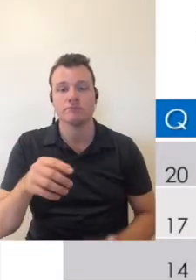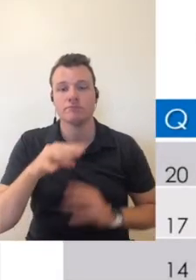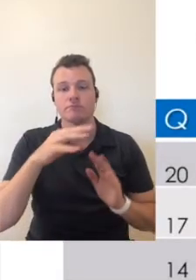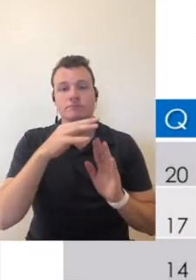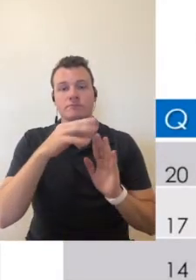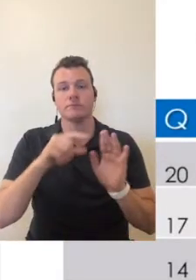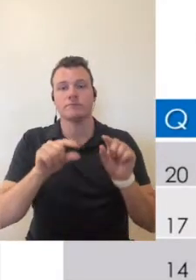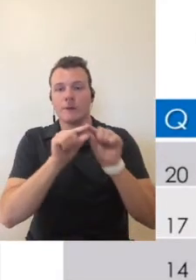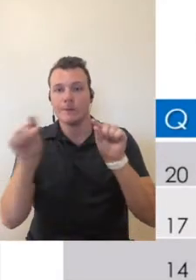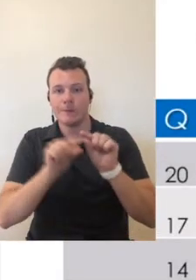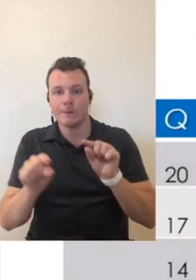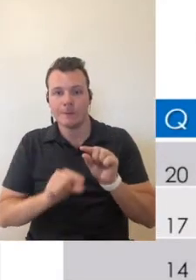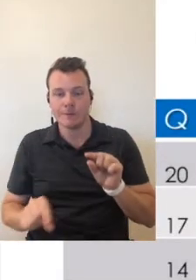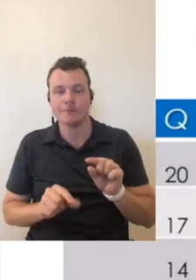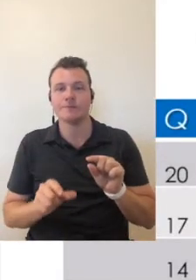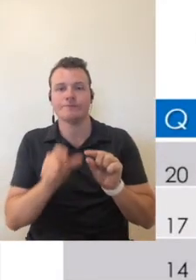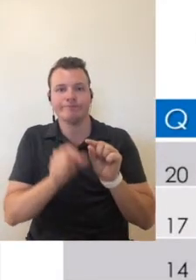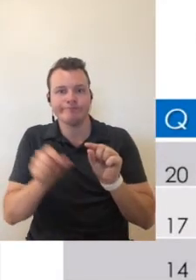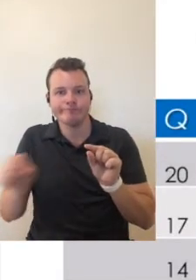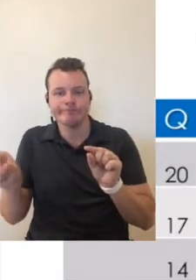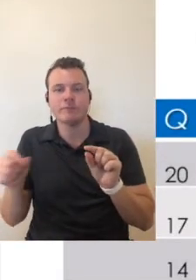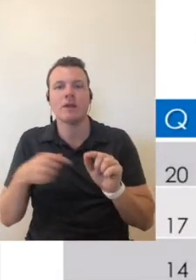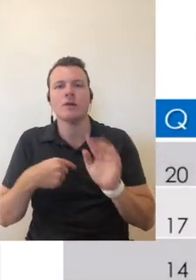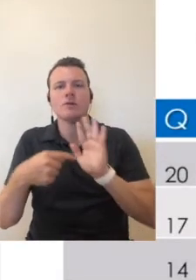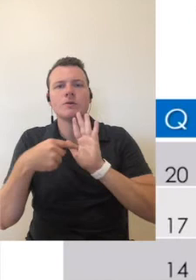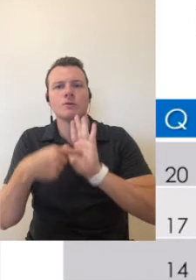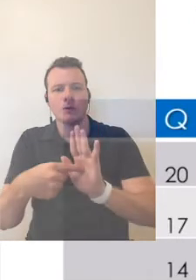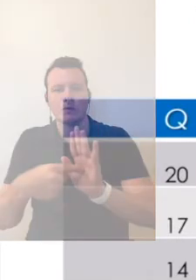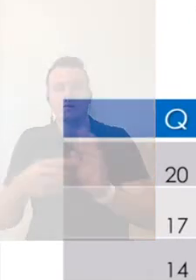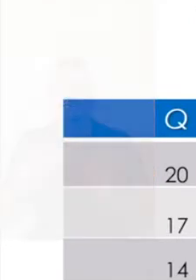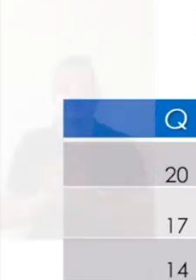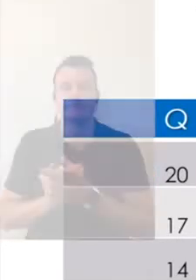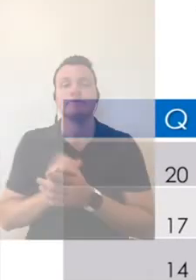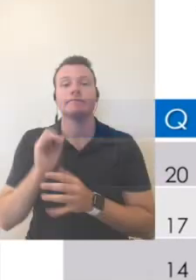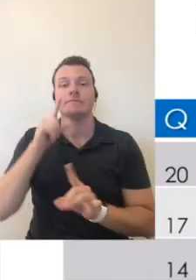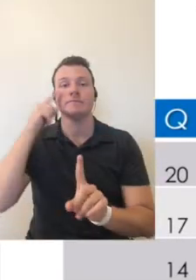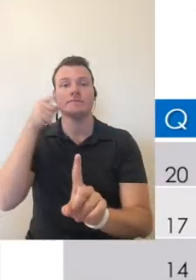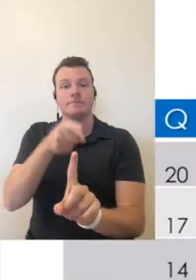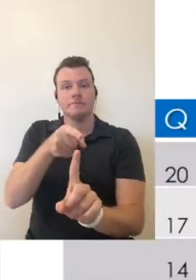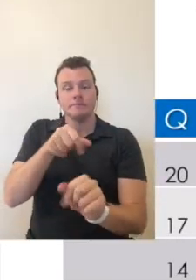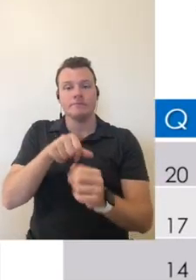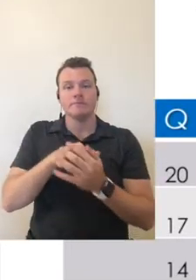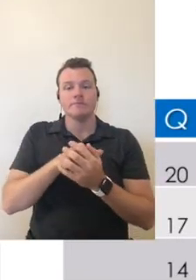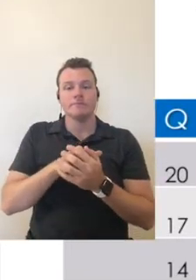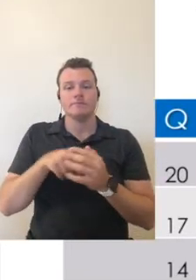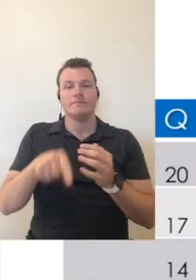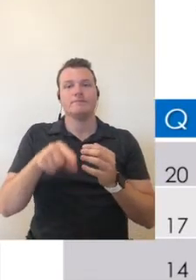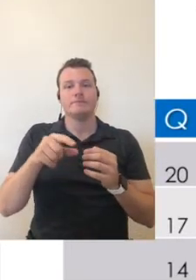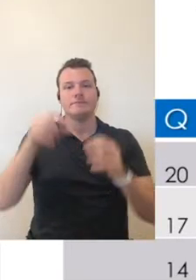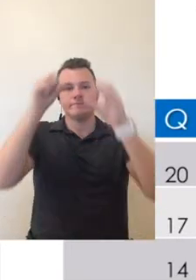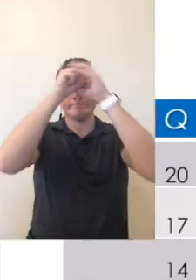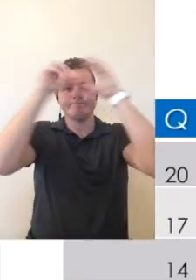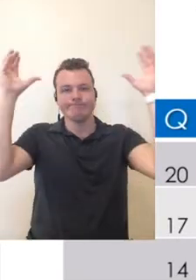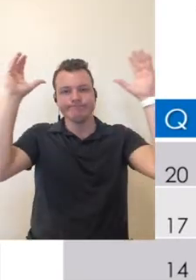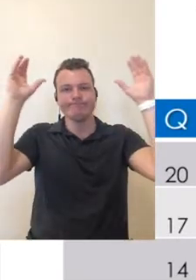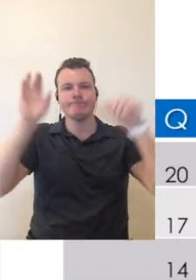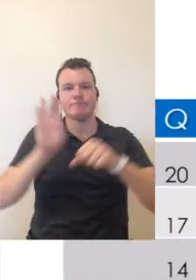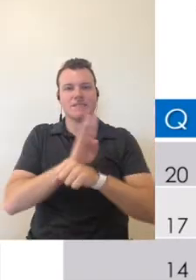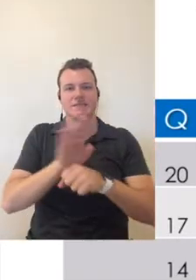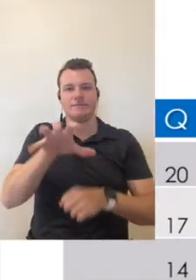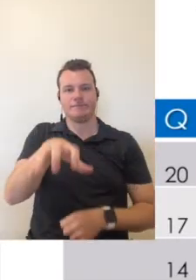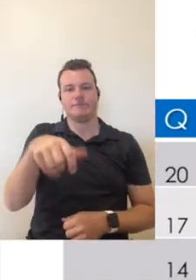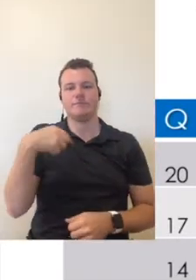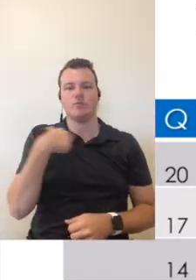Okay, so what I have here is I'm actually showing you. All right, so we're looking at this practice,